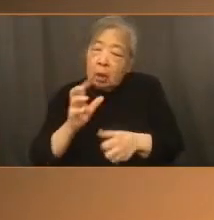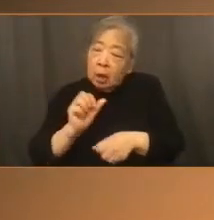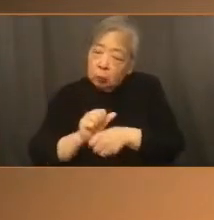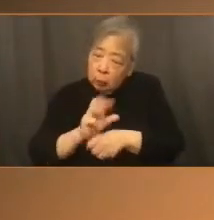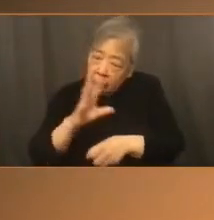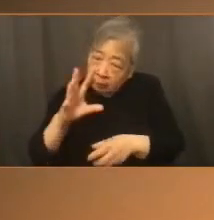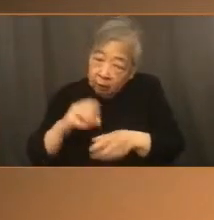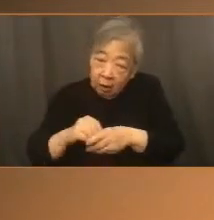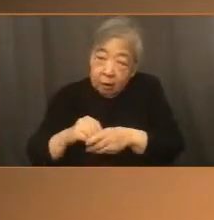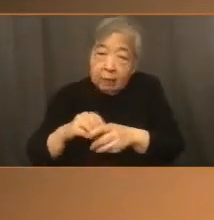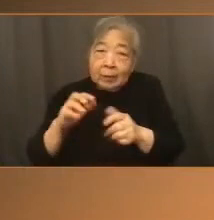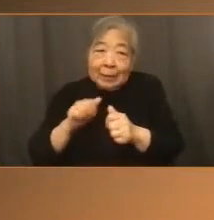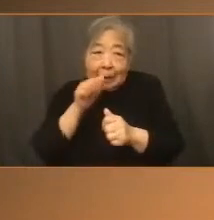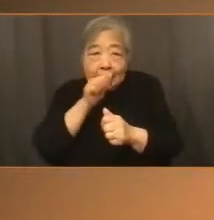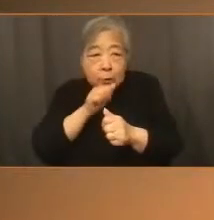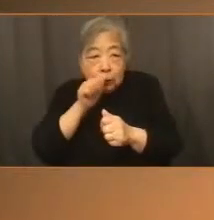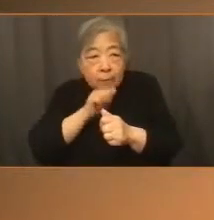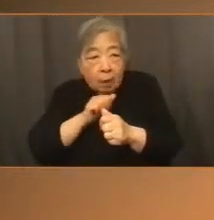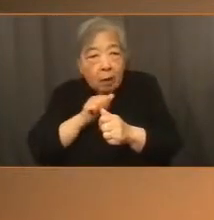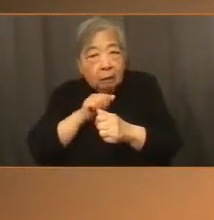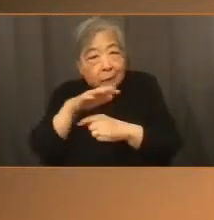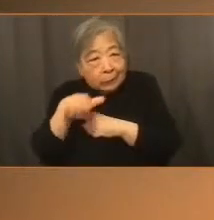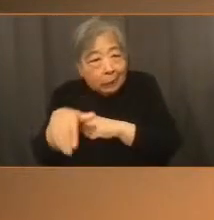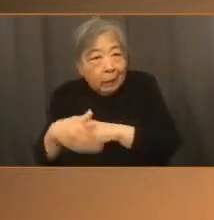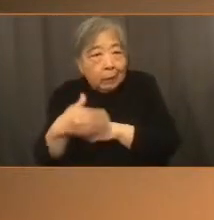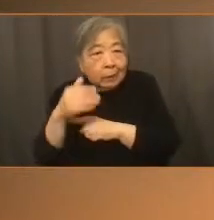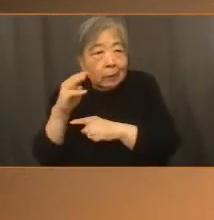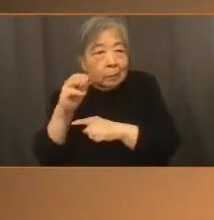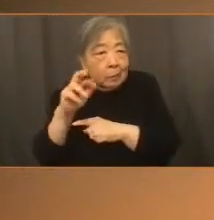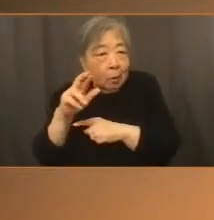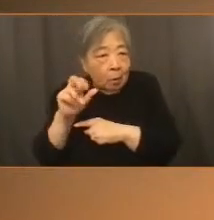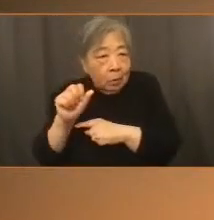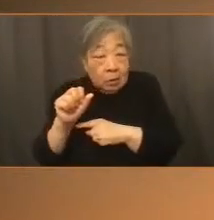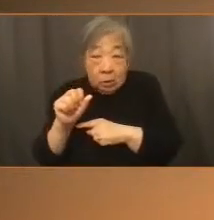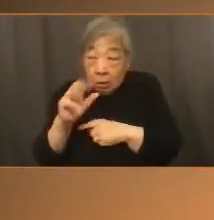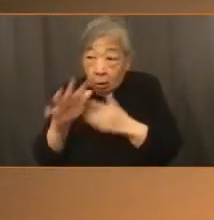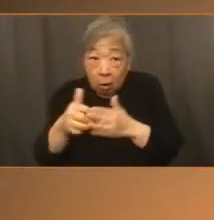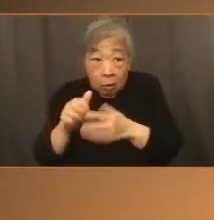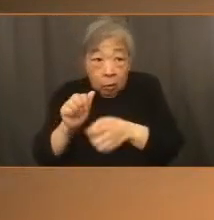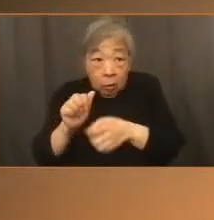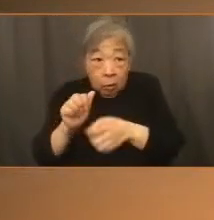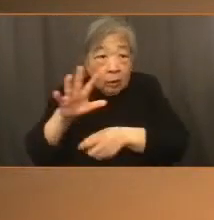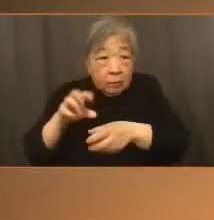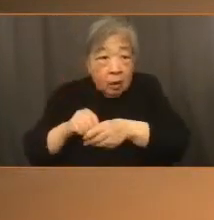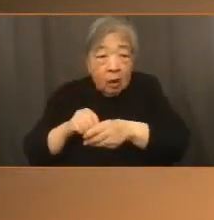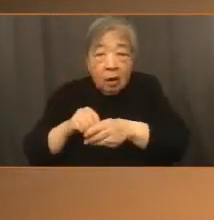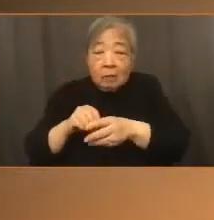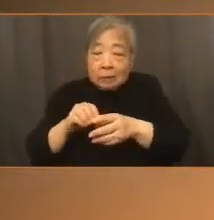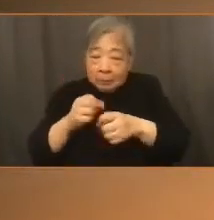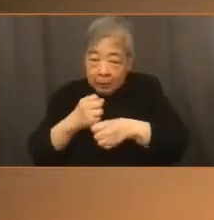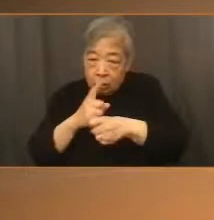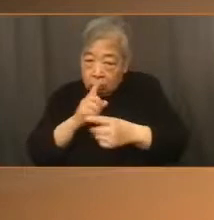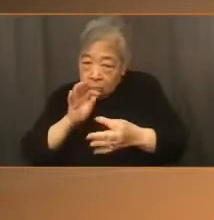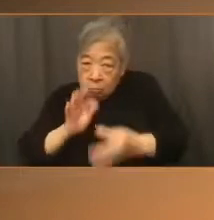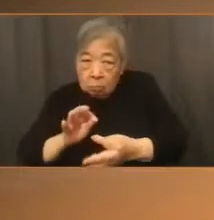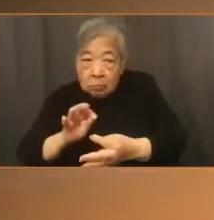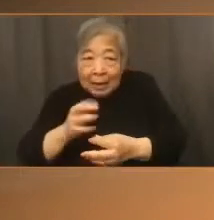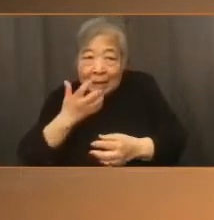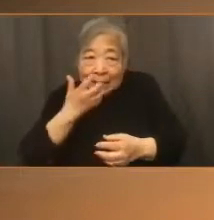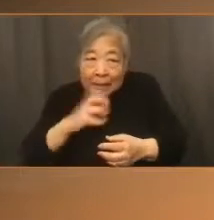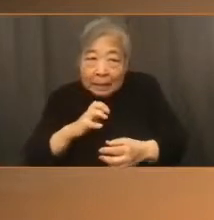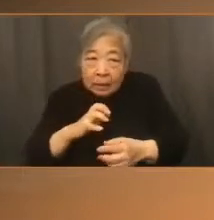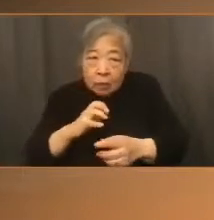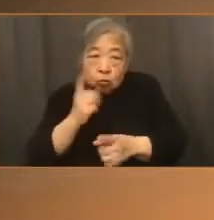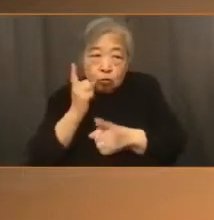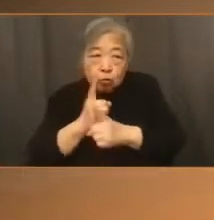in Mars, and all the work that went involved to having the heater there to keep it at a certain temperature,